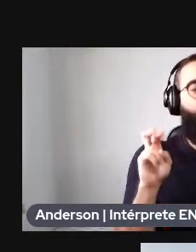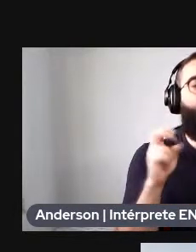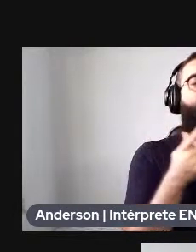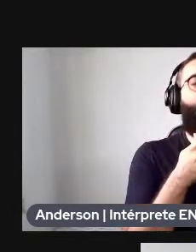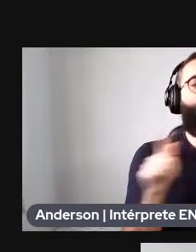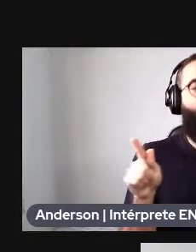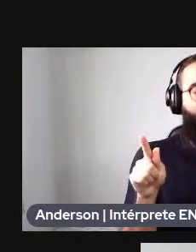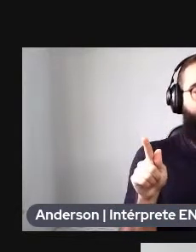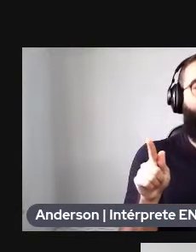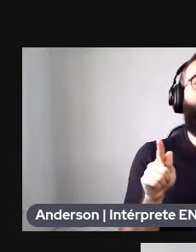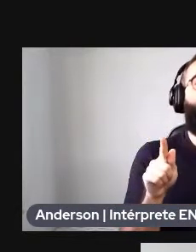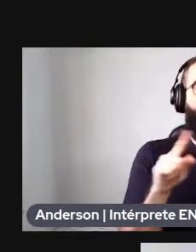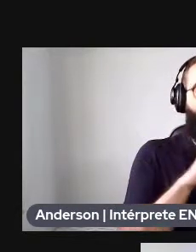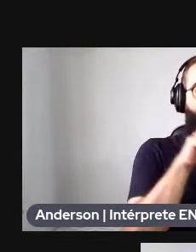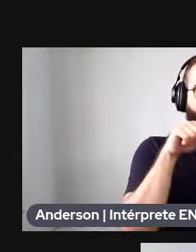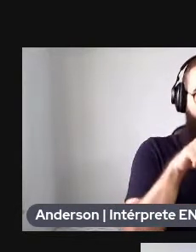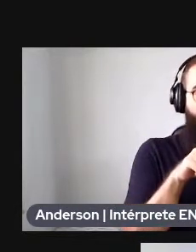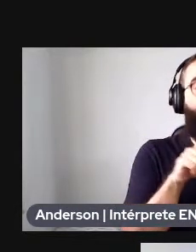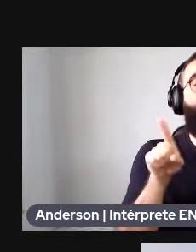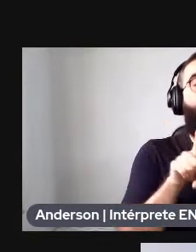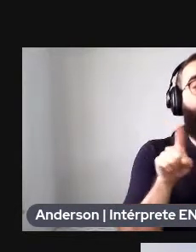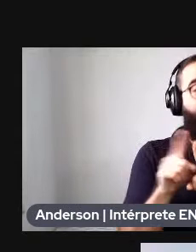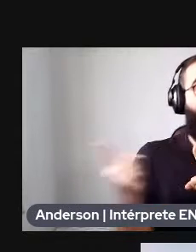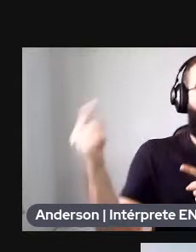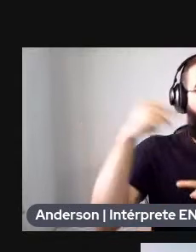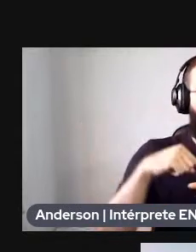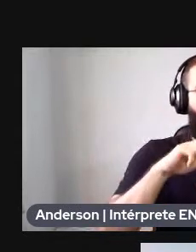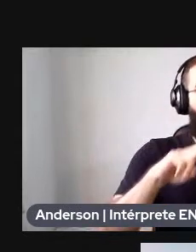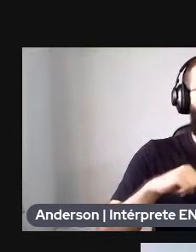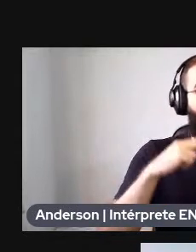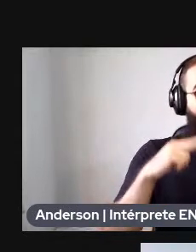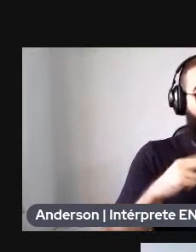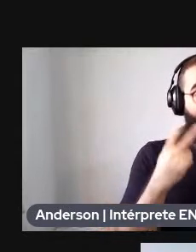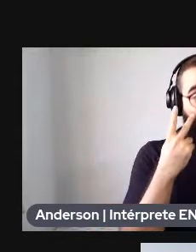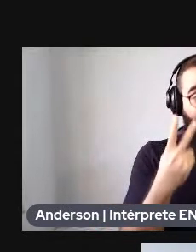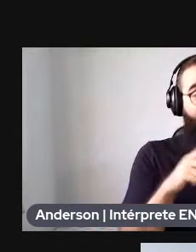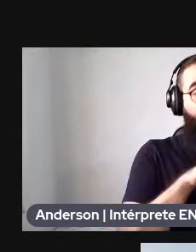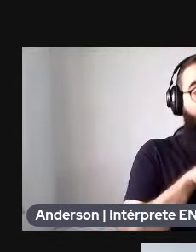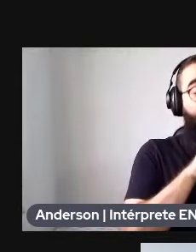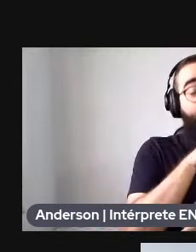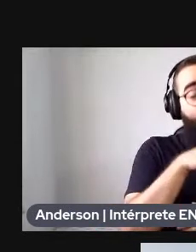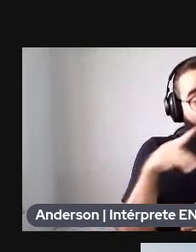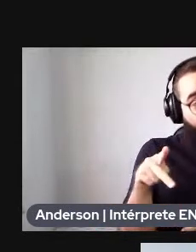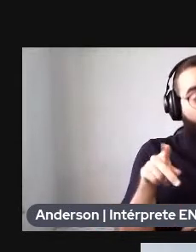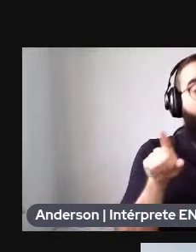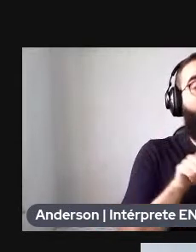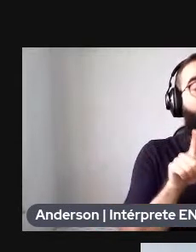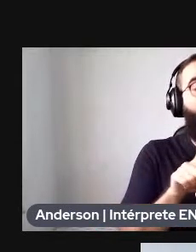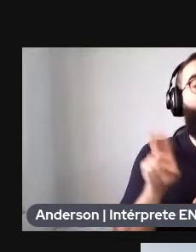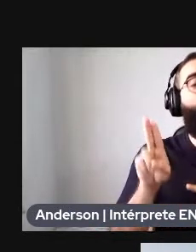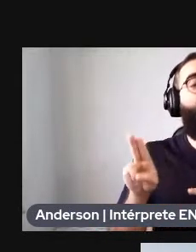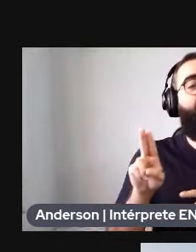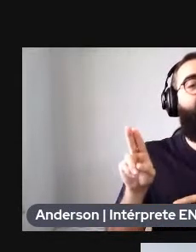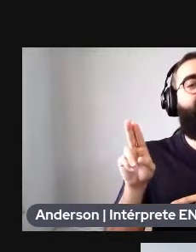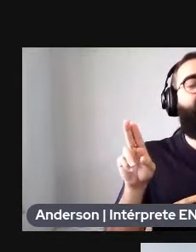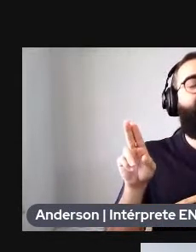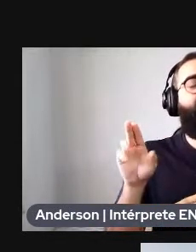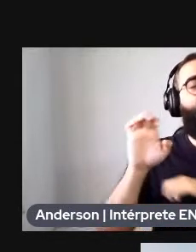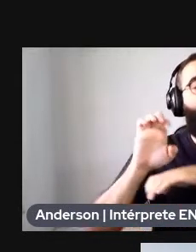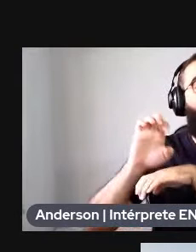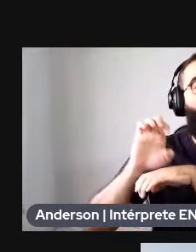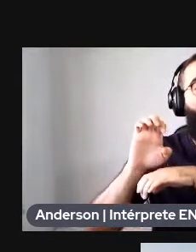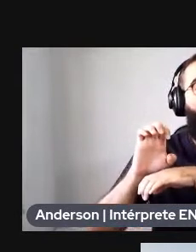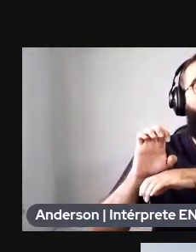professor at Unesp Bilse and at Universidade Estadual de Feira de Santana. Her